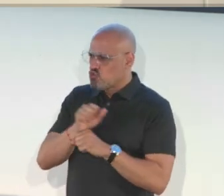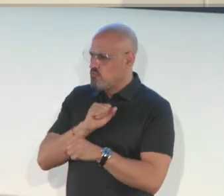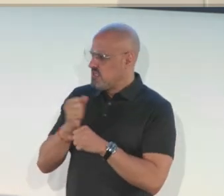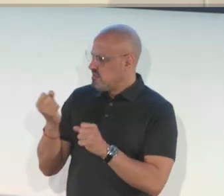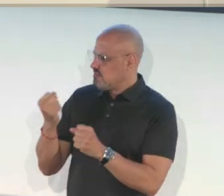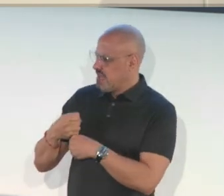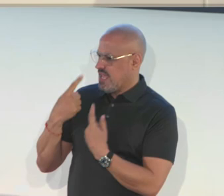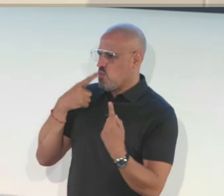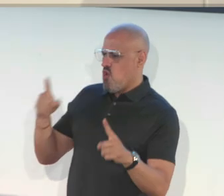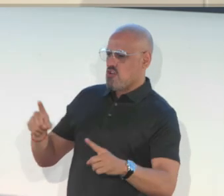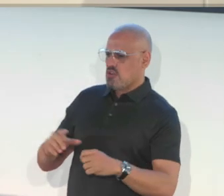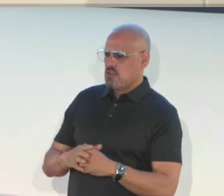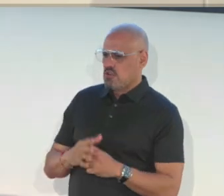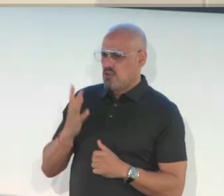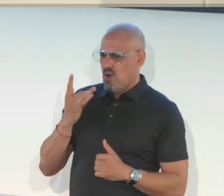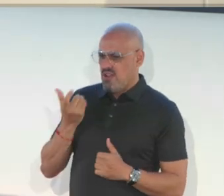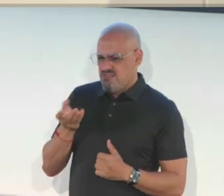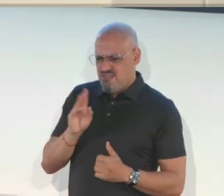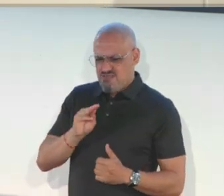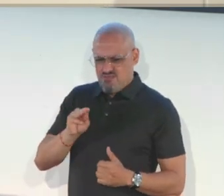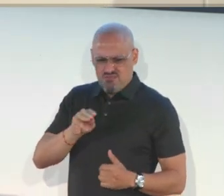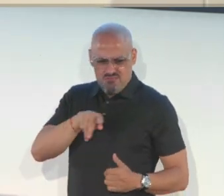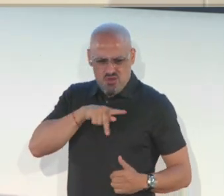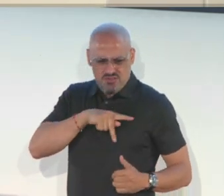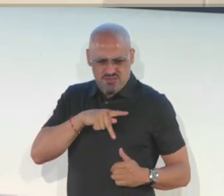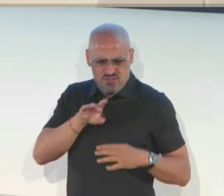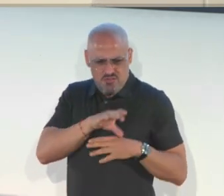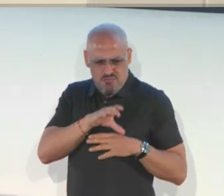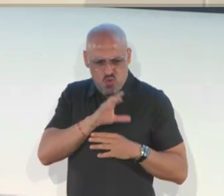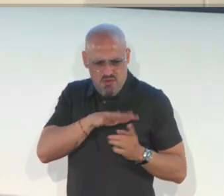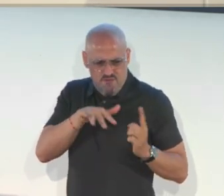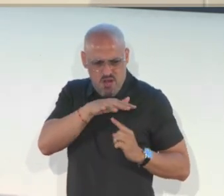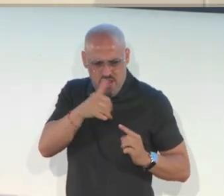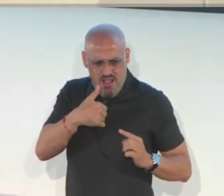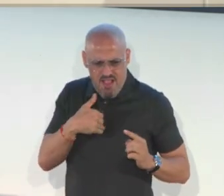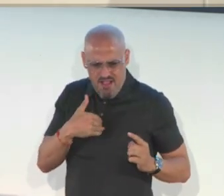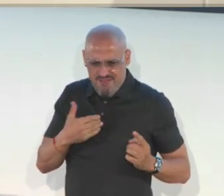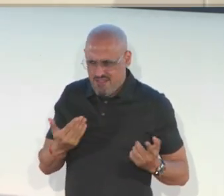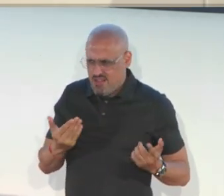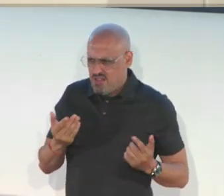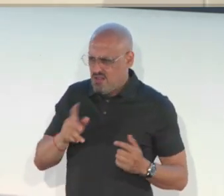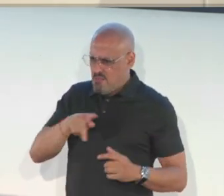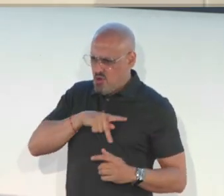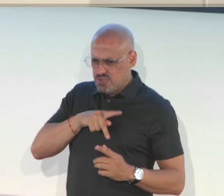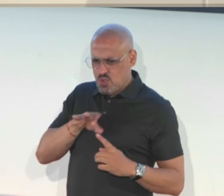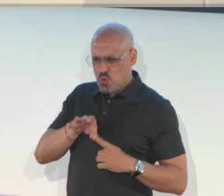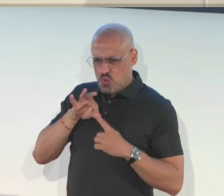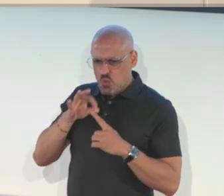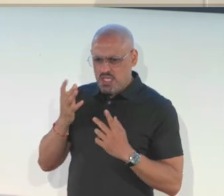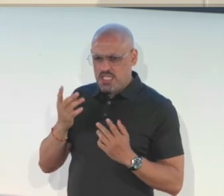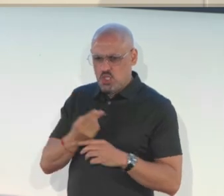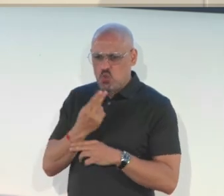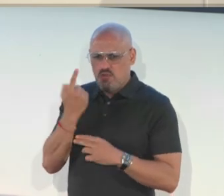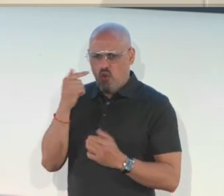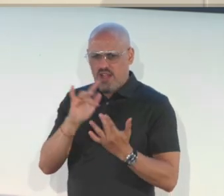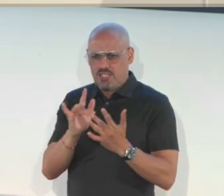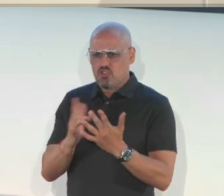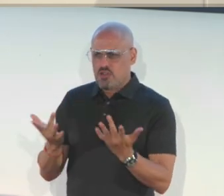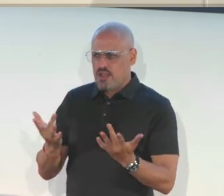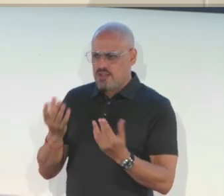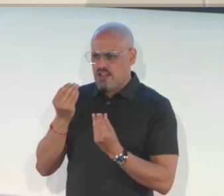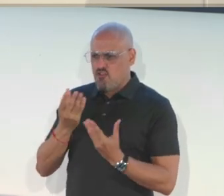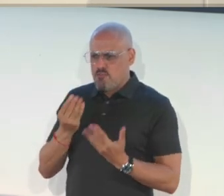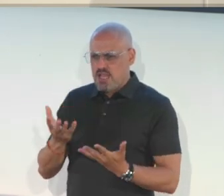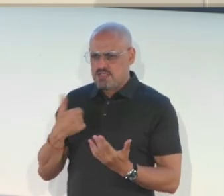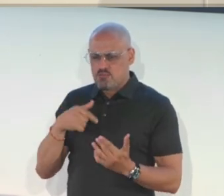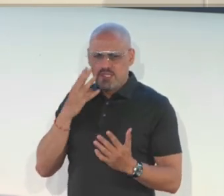that work, because we all have our own personalized computing environments. We have our own personal and unique views of the internet and the information